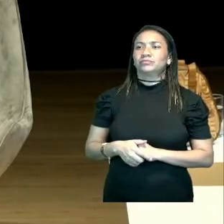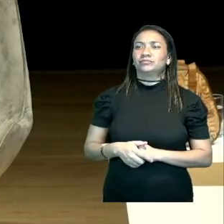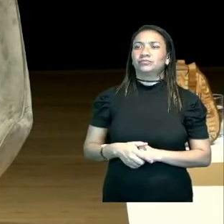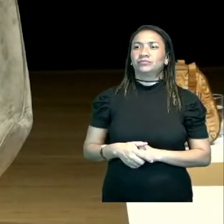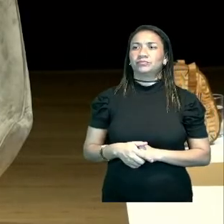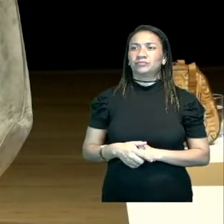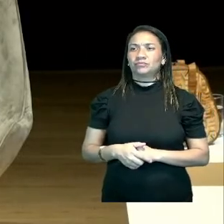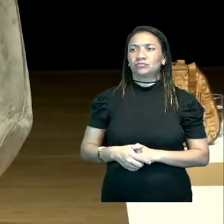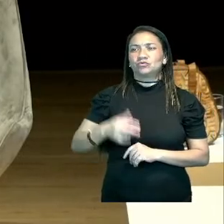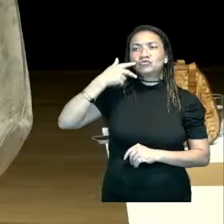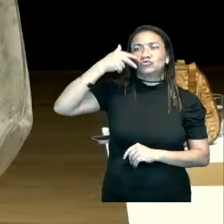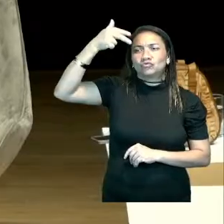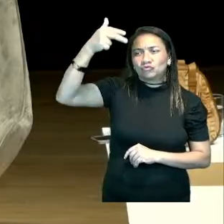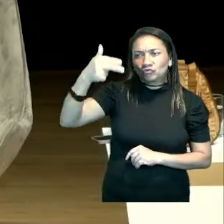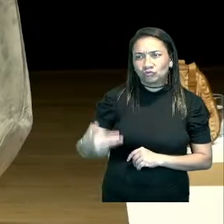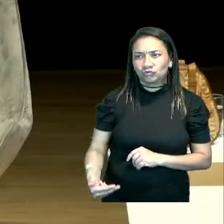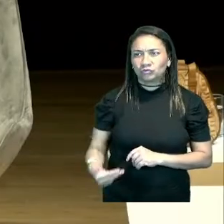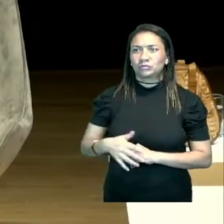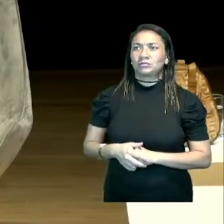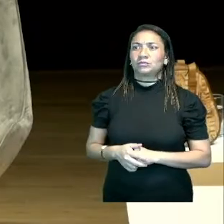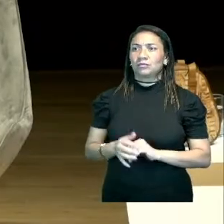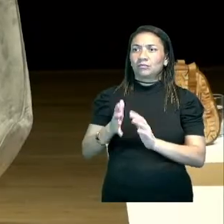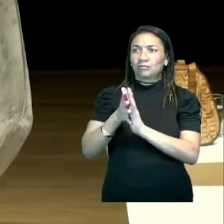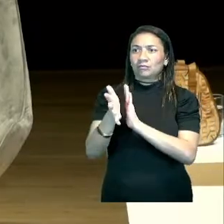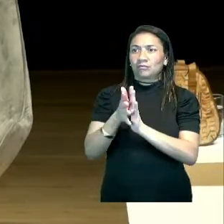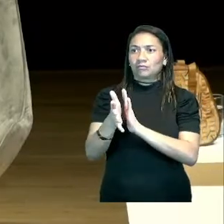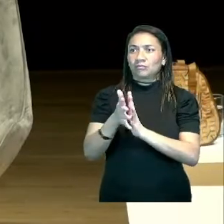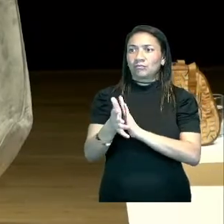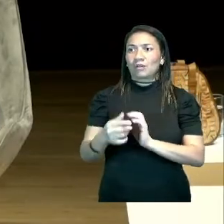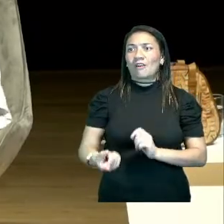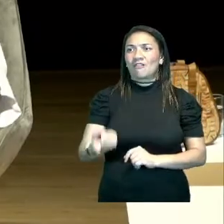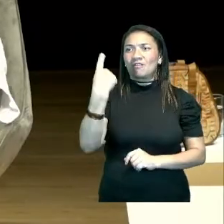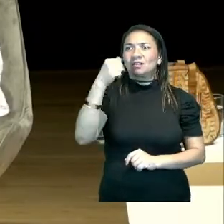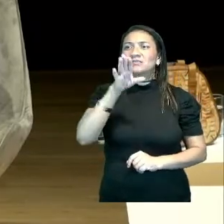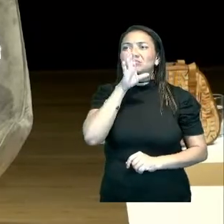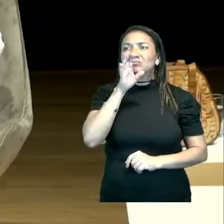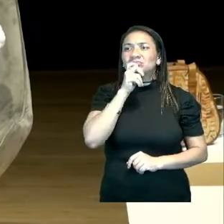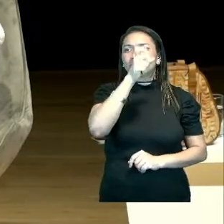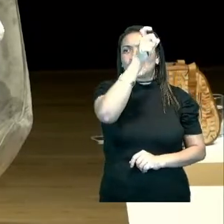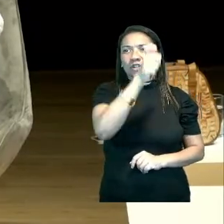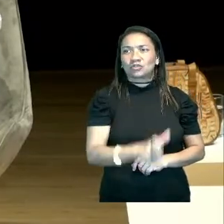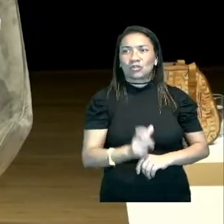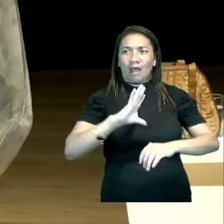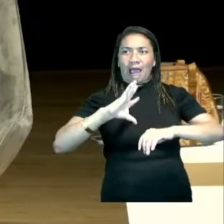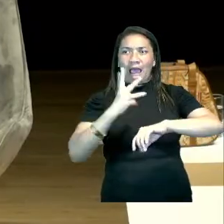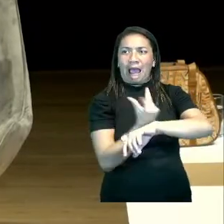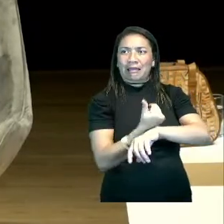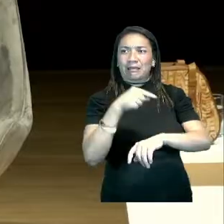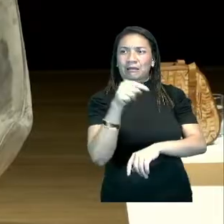we don't ask the artist to do anything except entertain us.